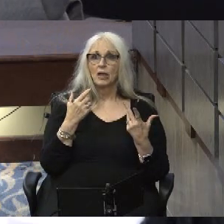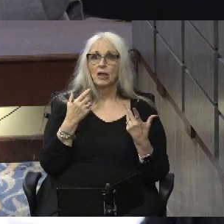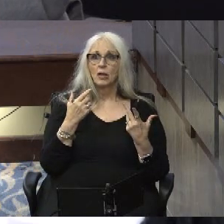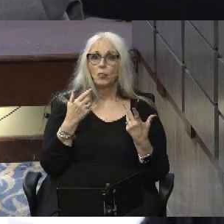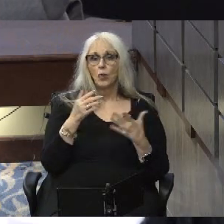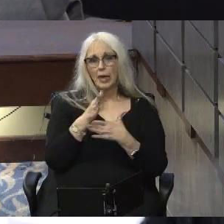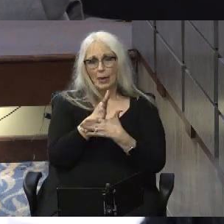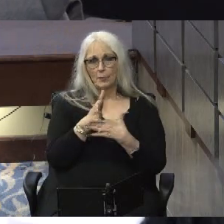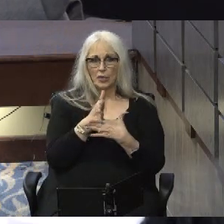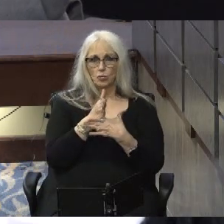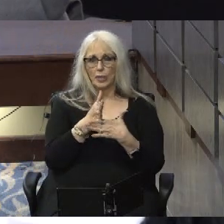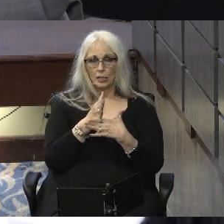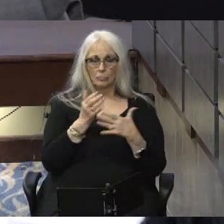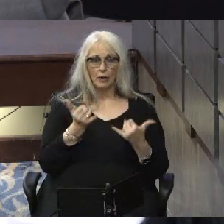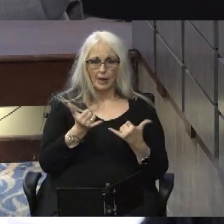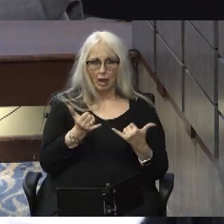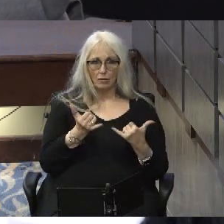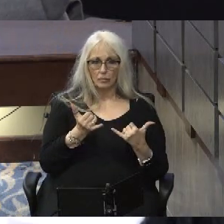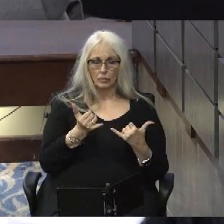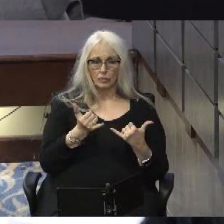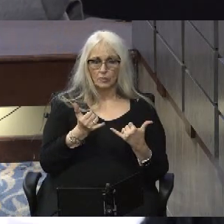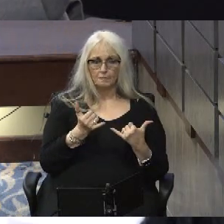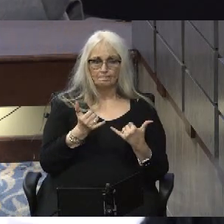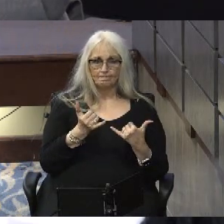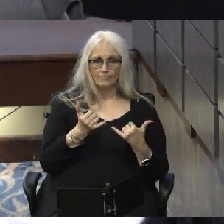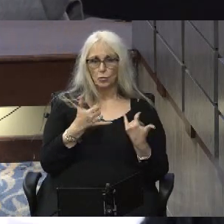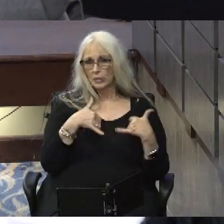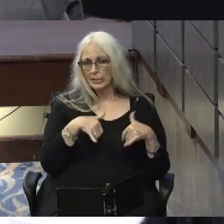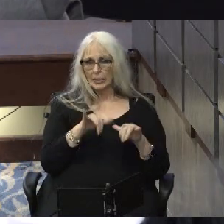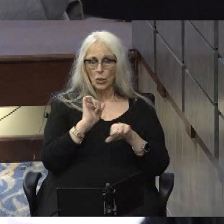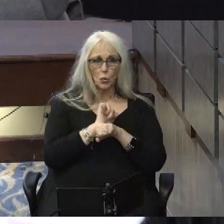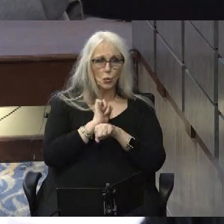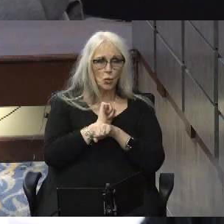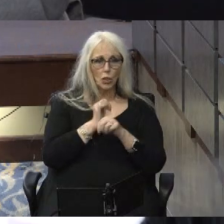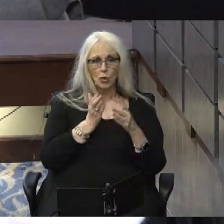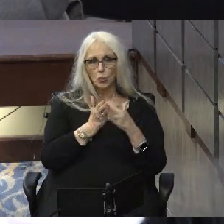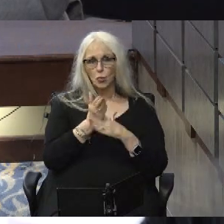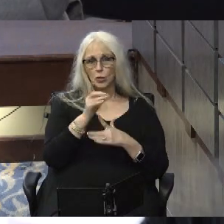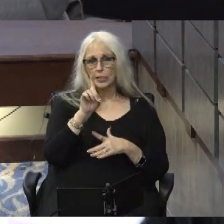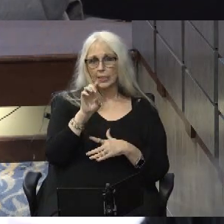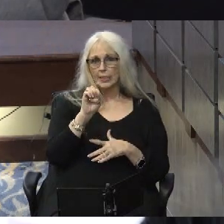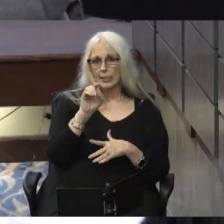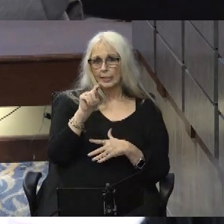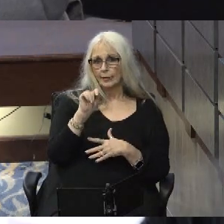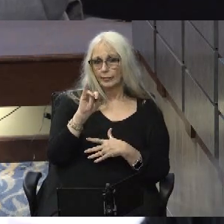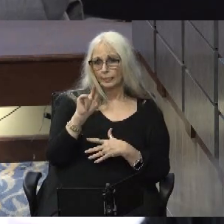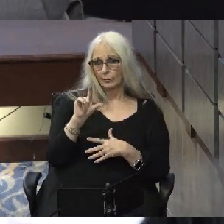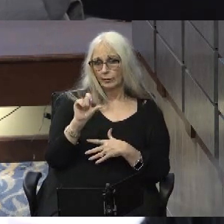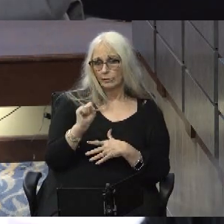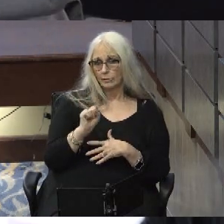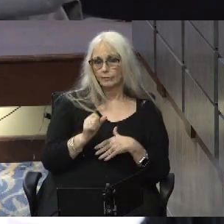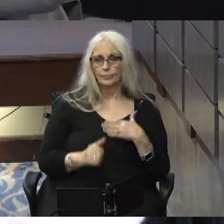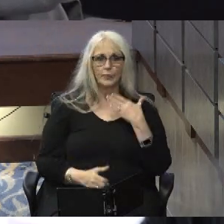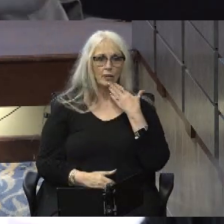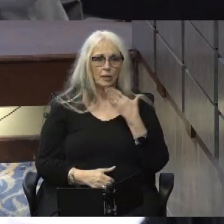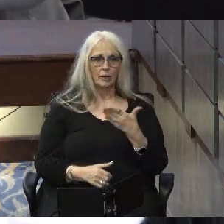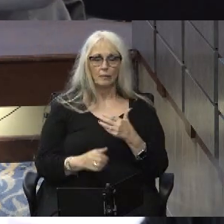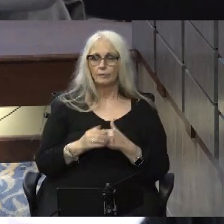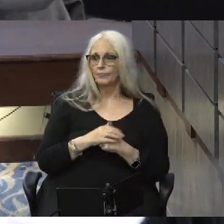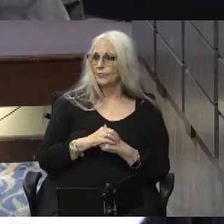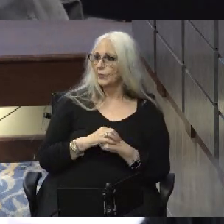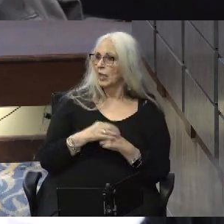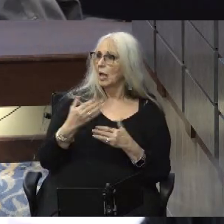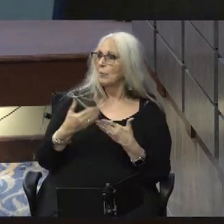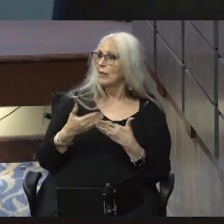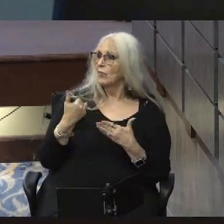in-between stage where we're still working through the detailed formal design. Thank you. I'll jump in here too, before we